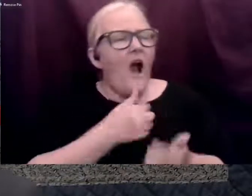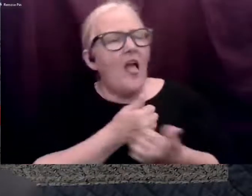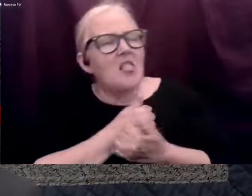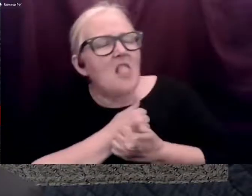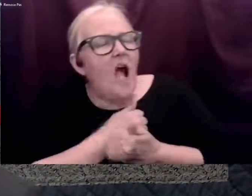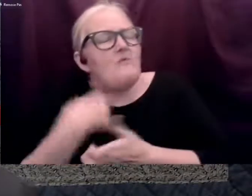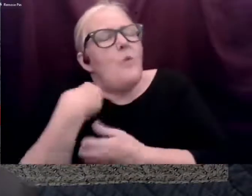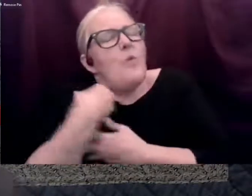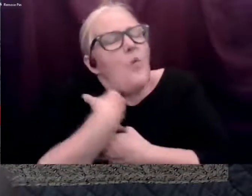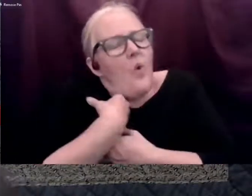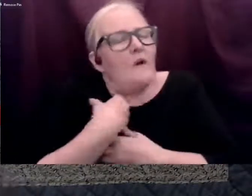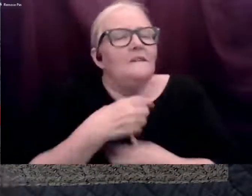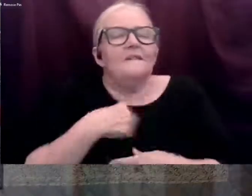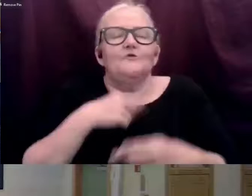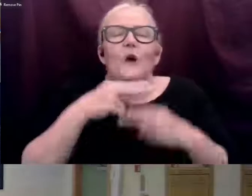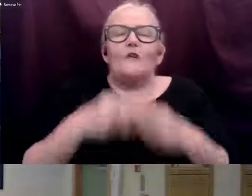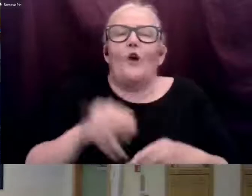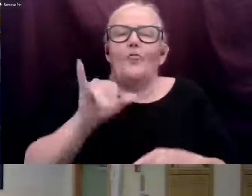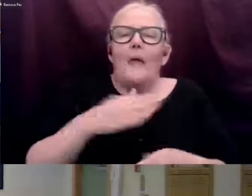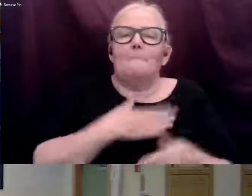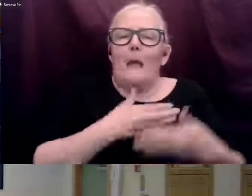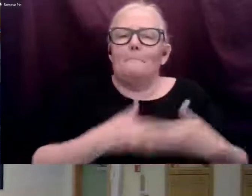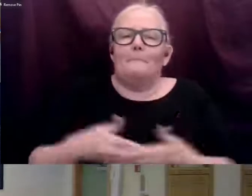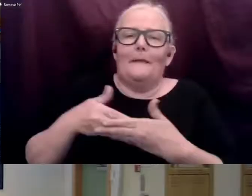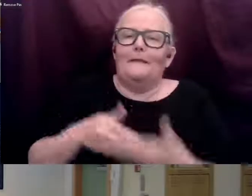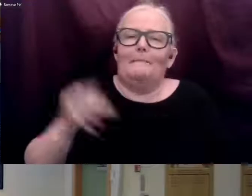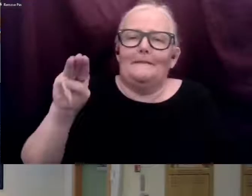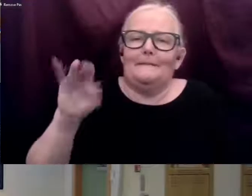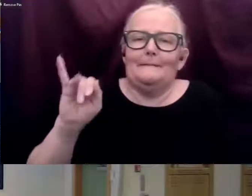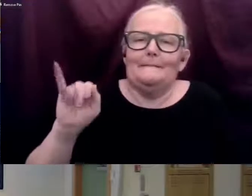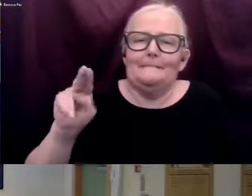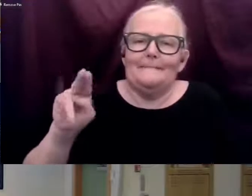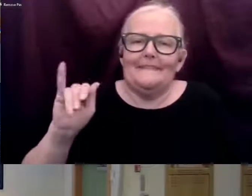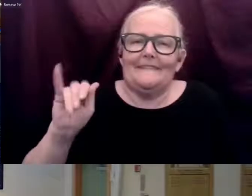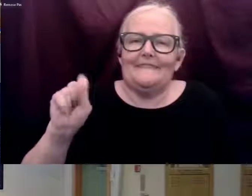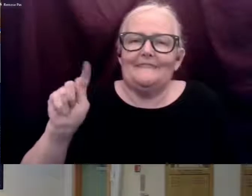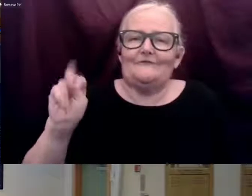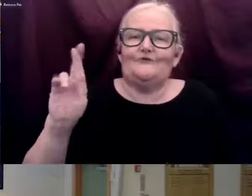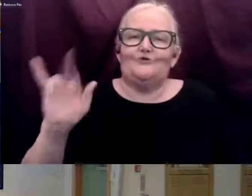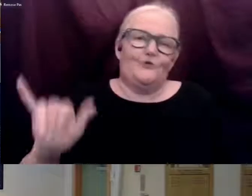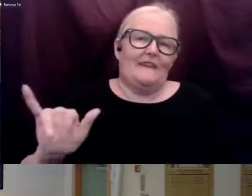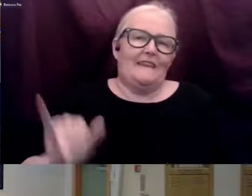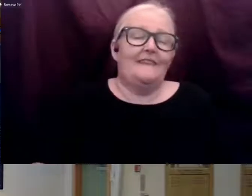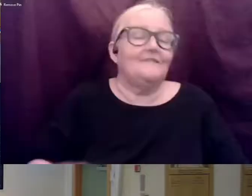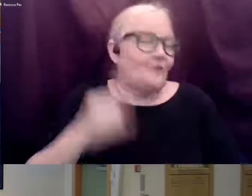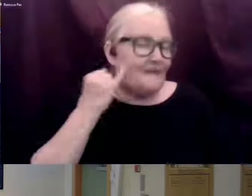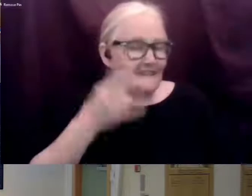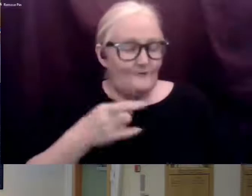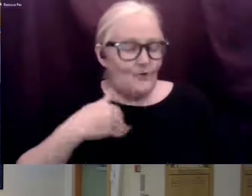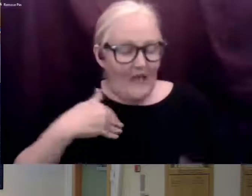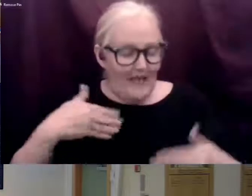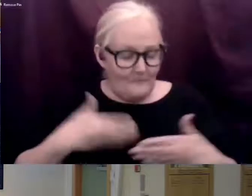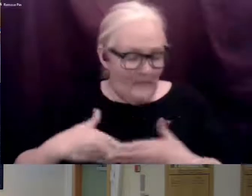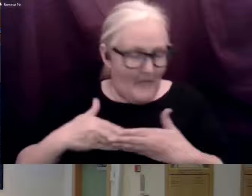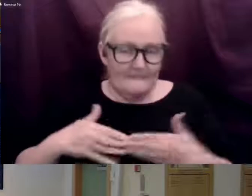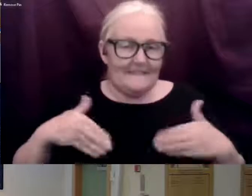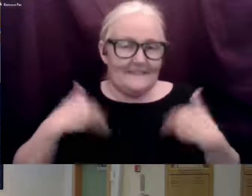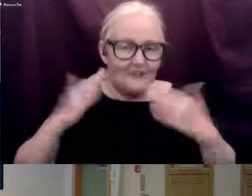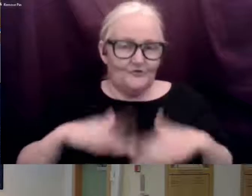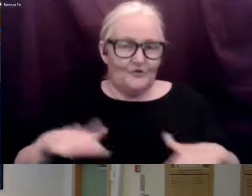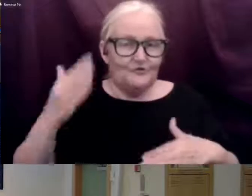ministry. So any of you who have young children and babies know that their presence among us is a